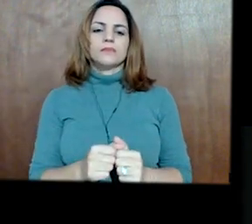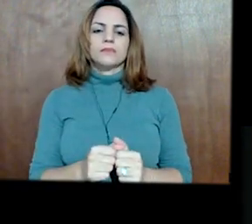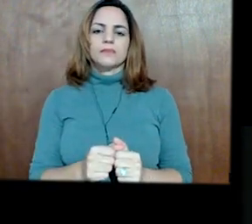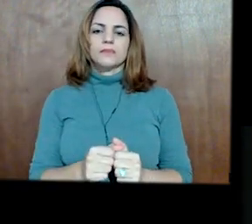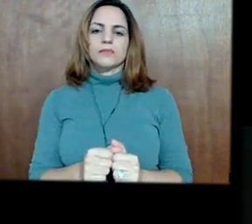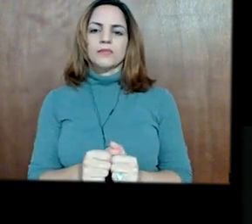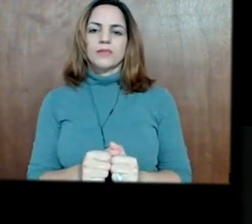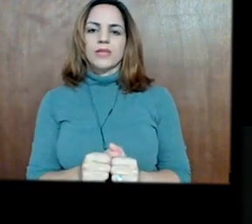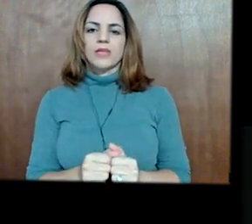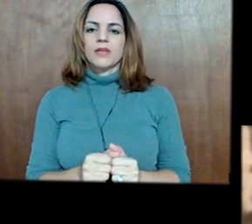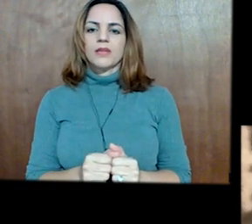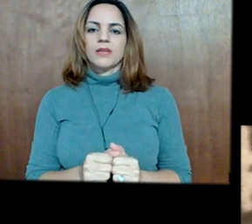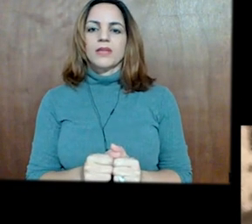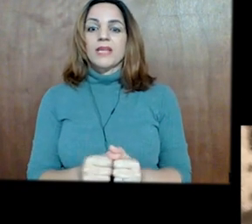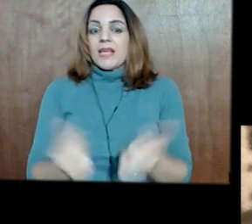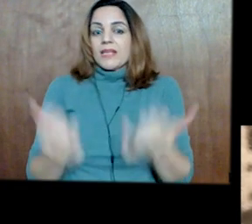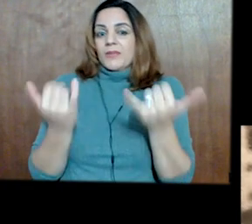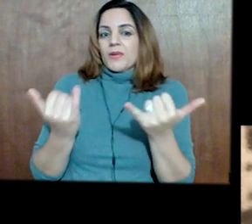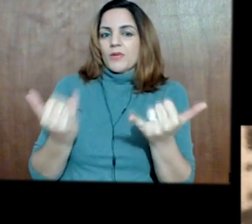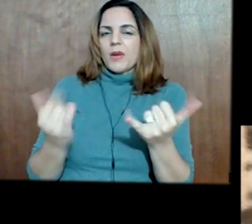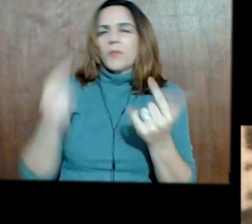Now, keep in mind I'm 24 years old.